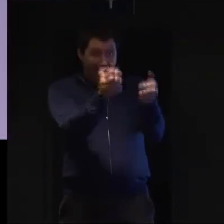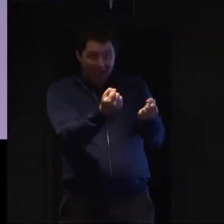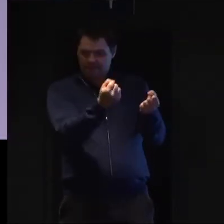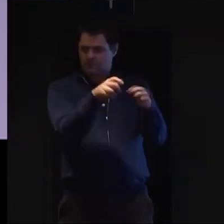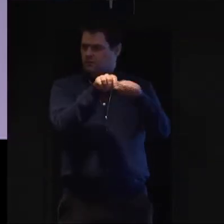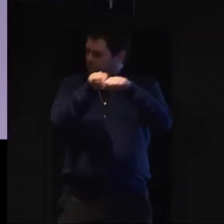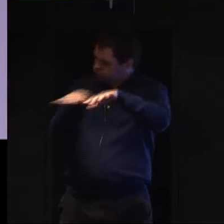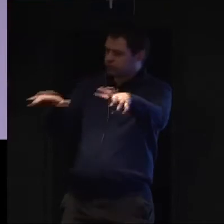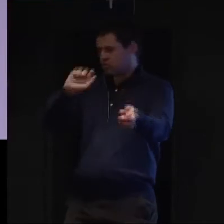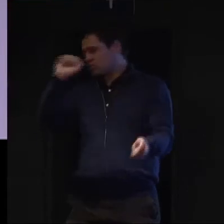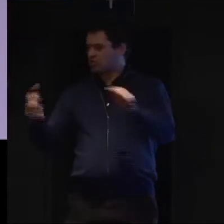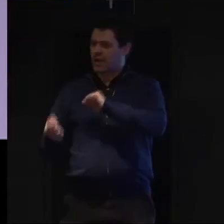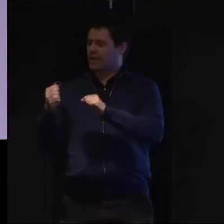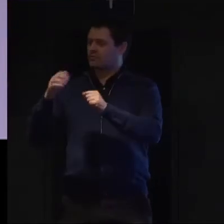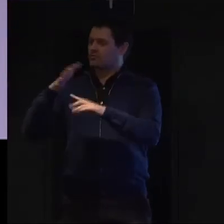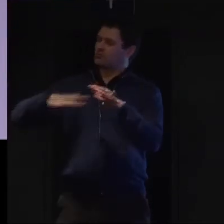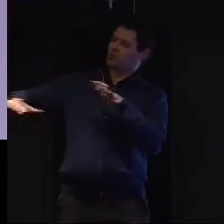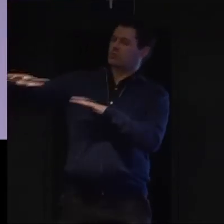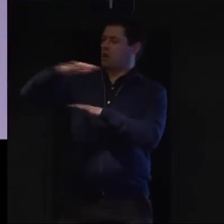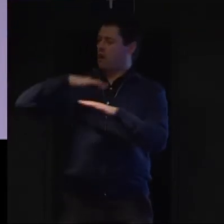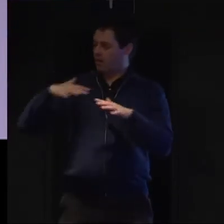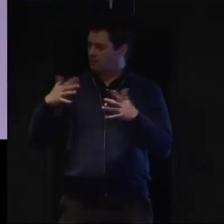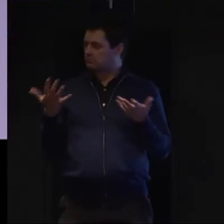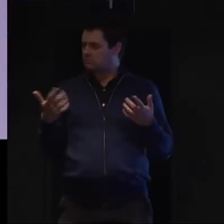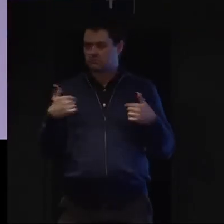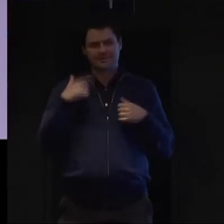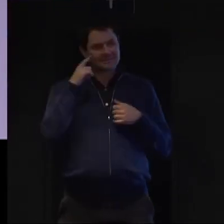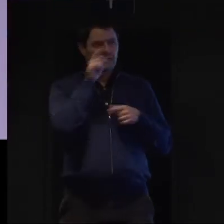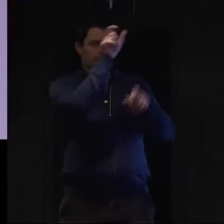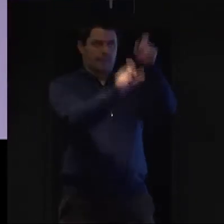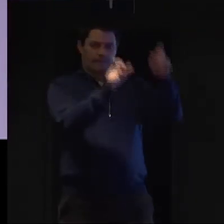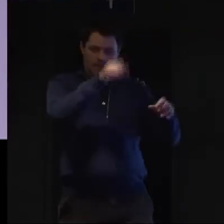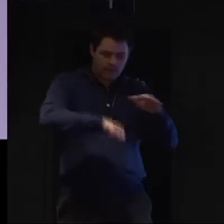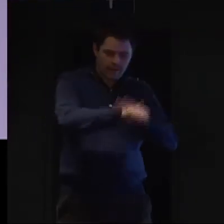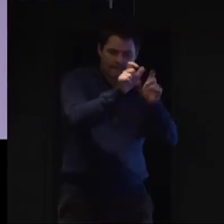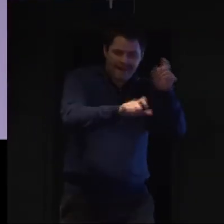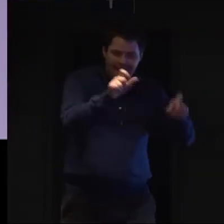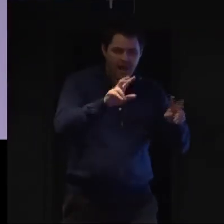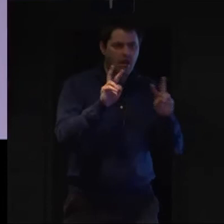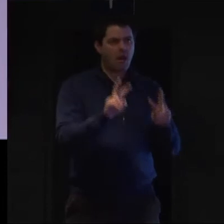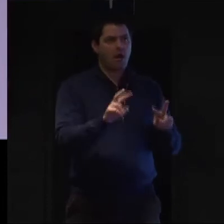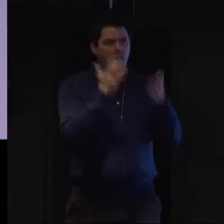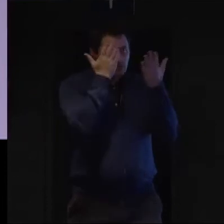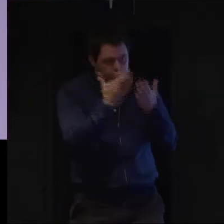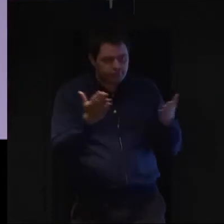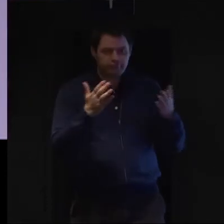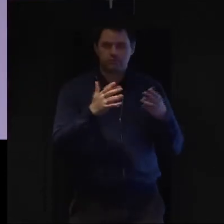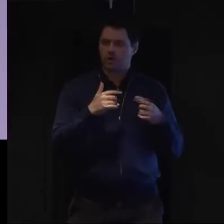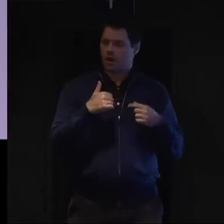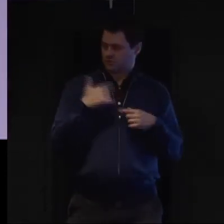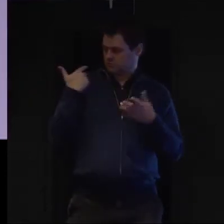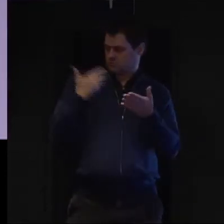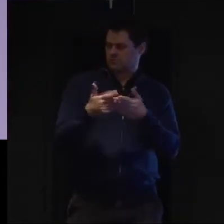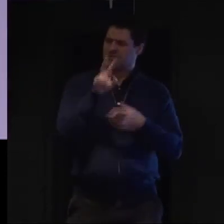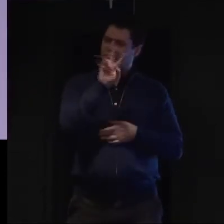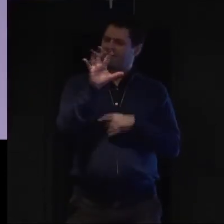role models that football can provide are extremely important, and I think that football's work on anti-racism